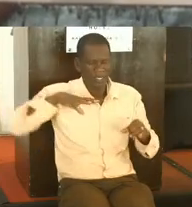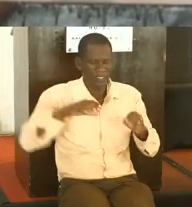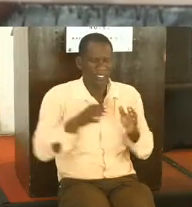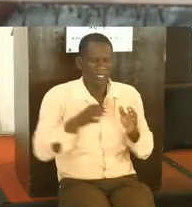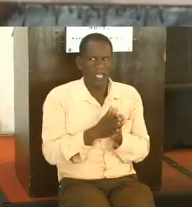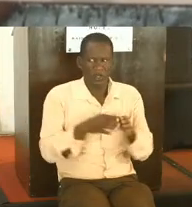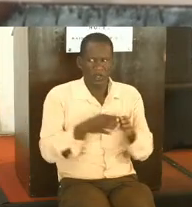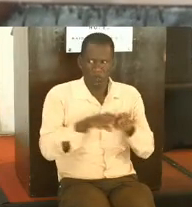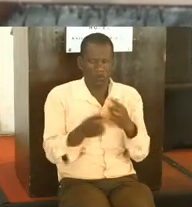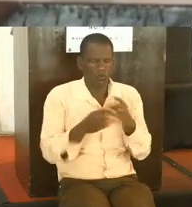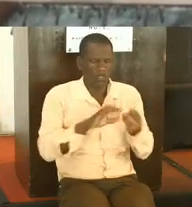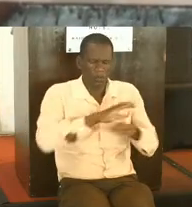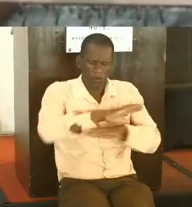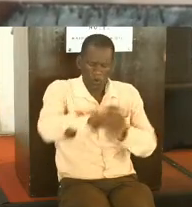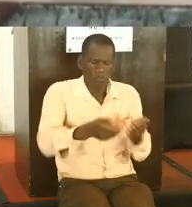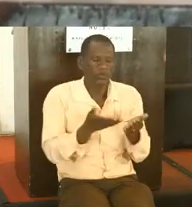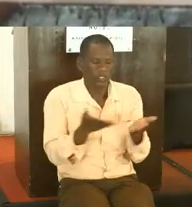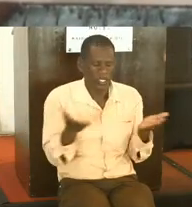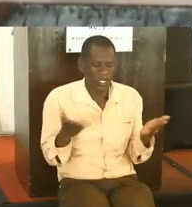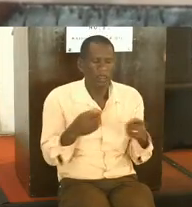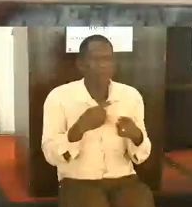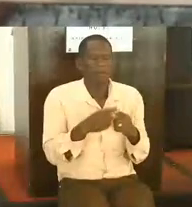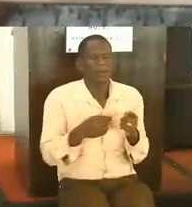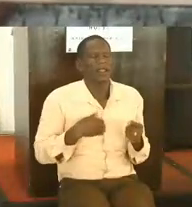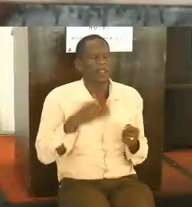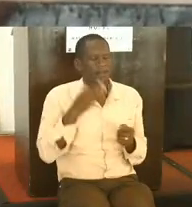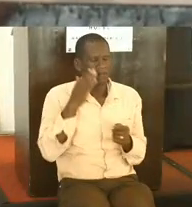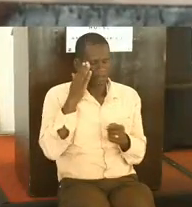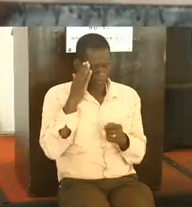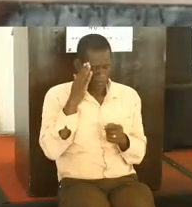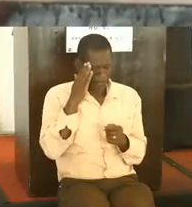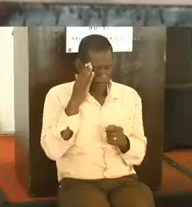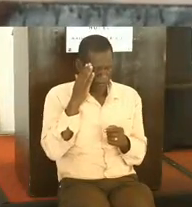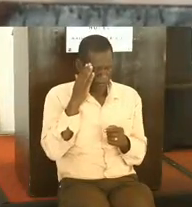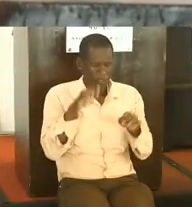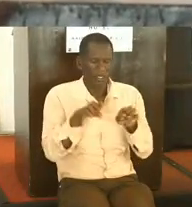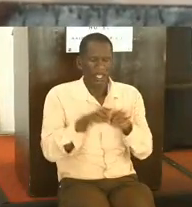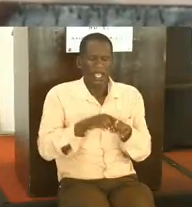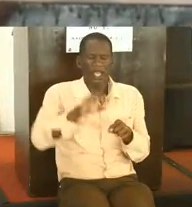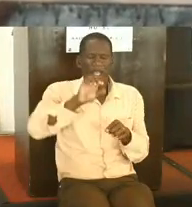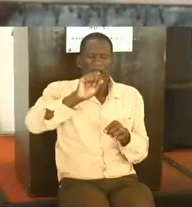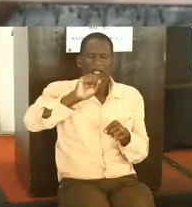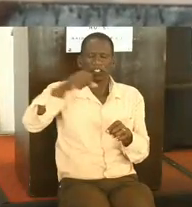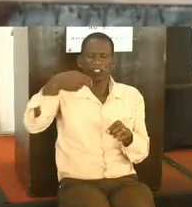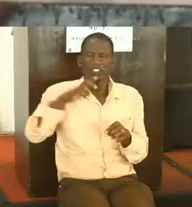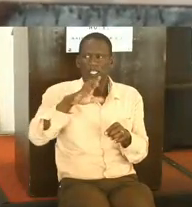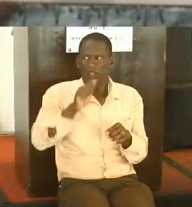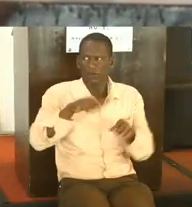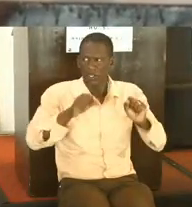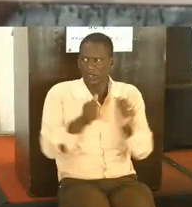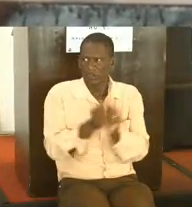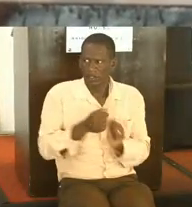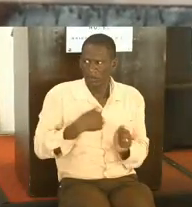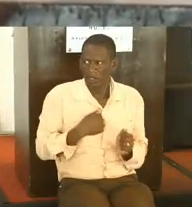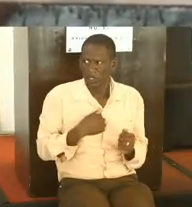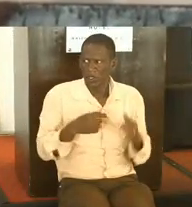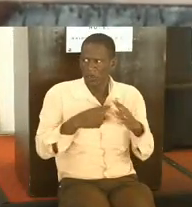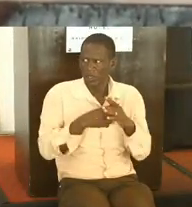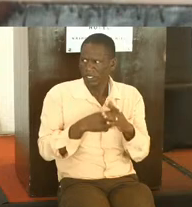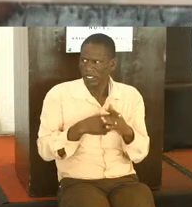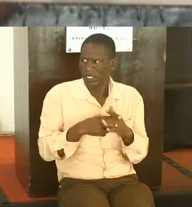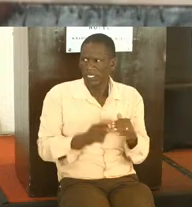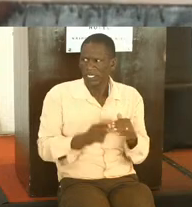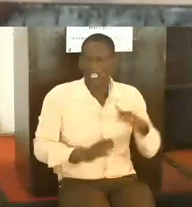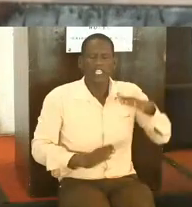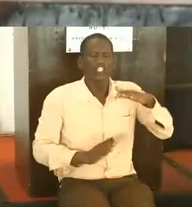and all those things but I think as Sheila masinda will agree with me probably we are starting a